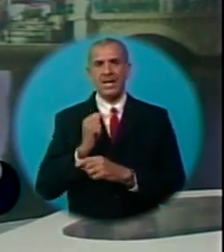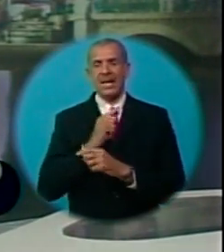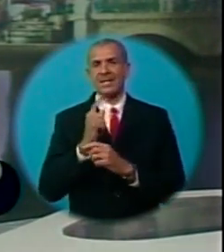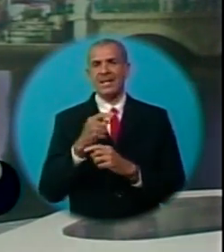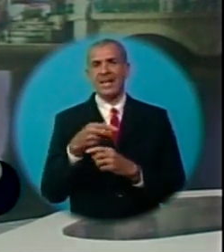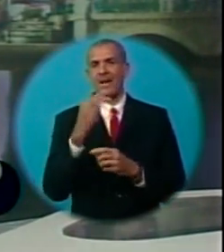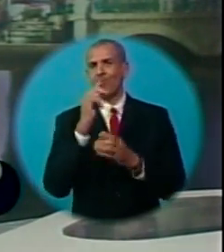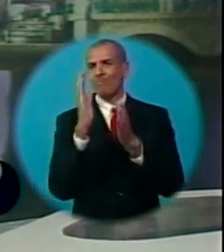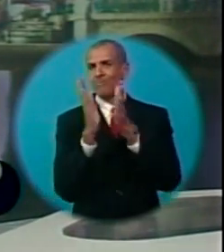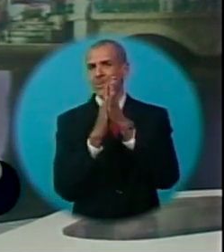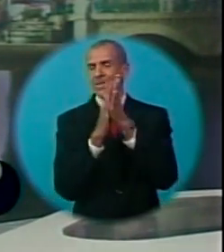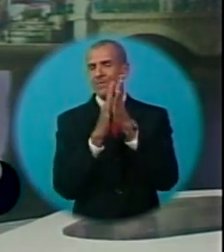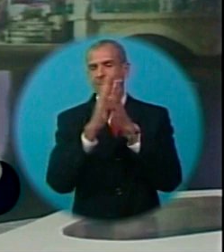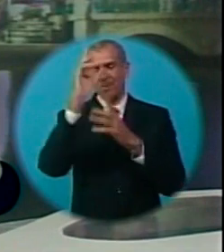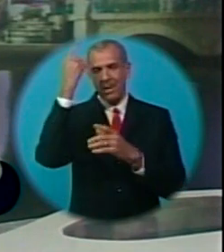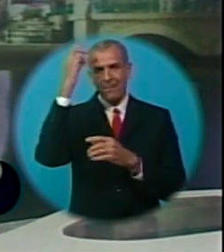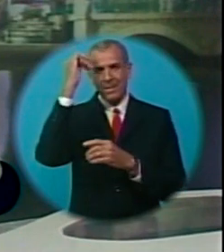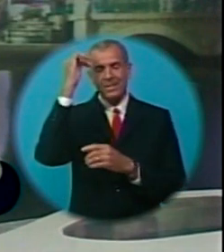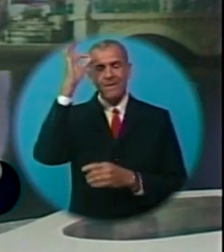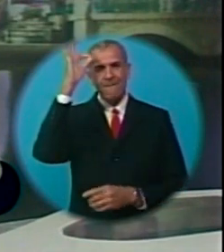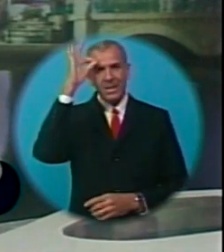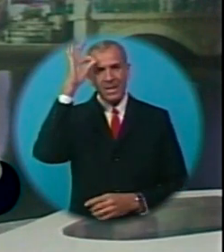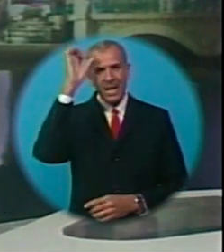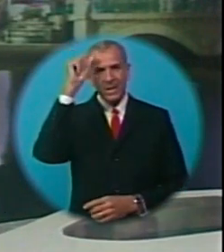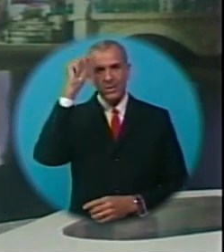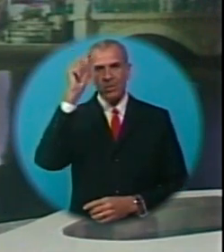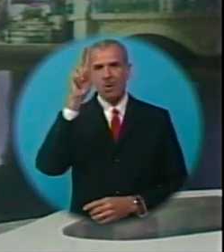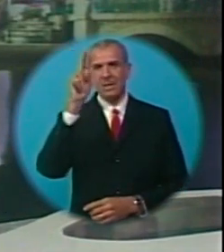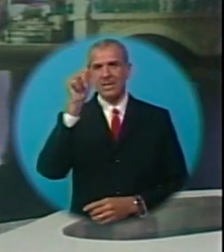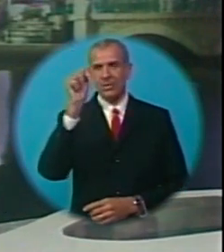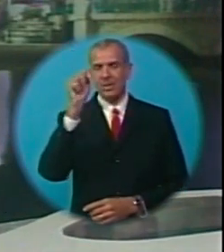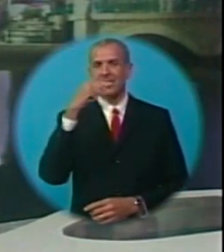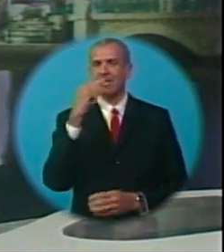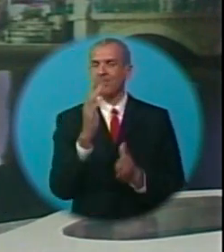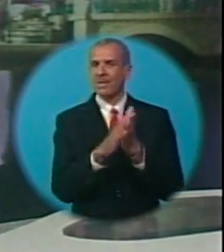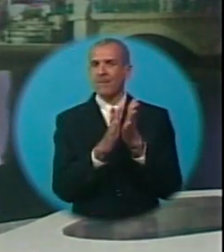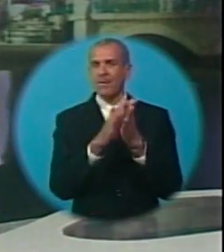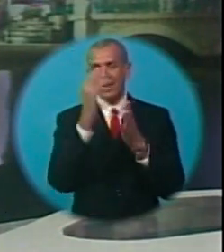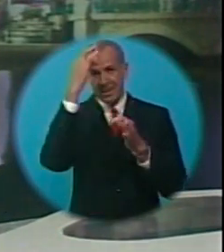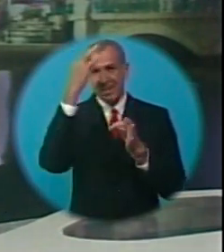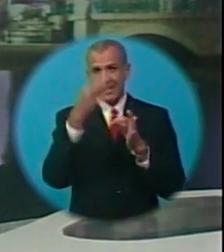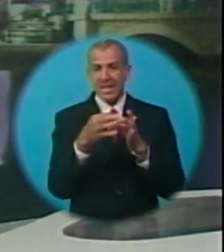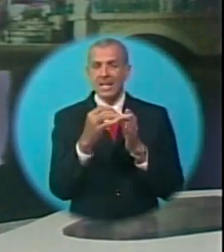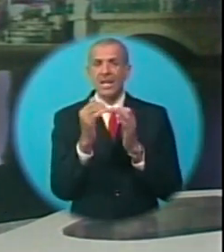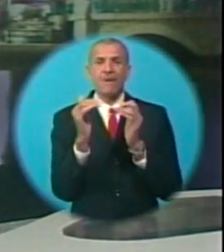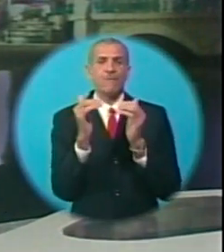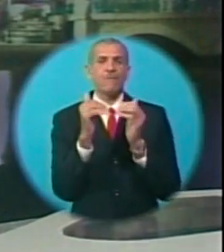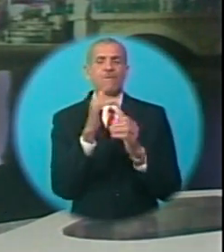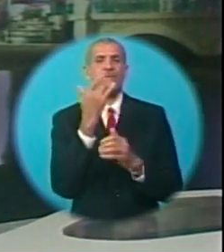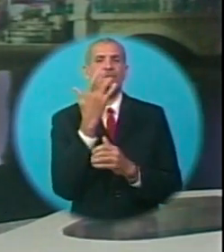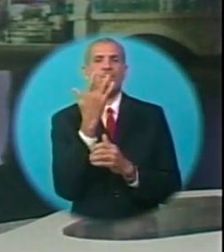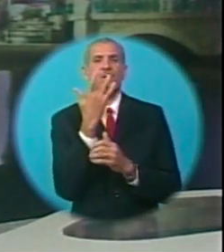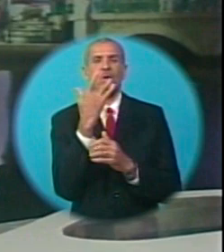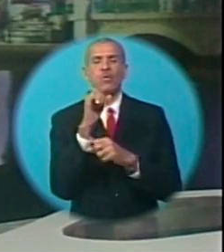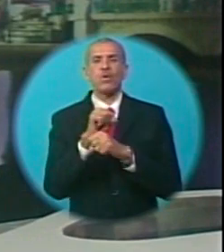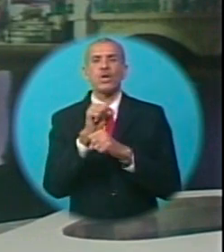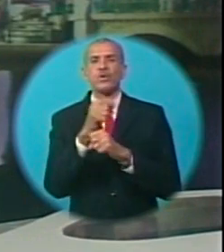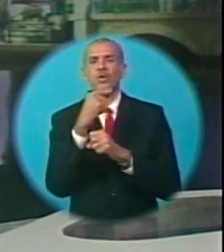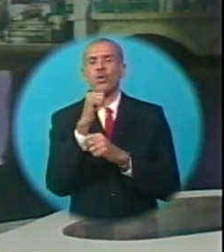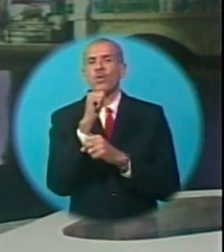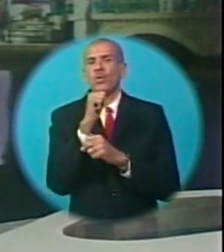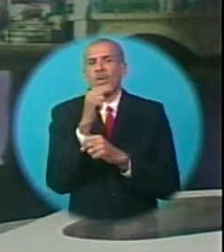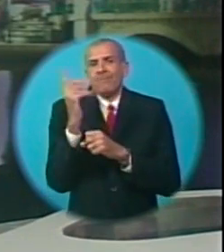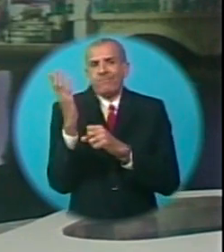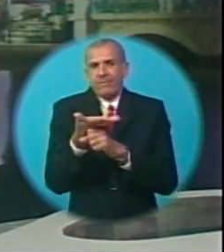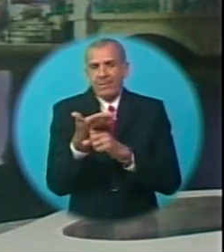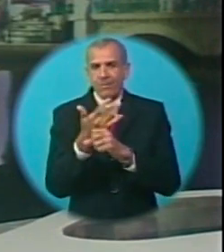high praise from Prime Minister Frundell Stewart. He's lauded them for its decision in favor of workers who were made redundant by the